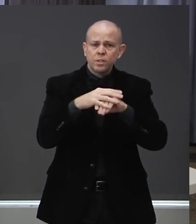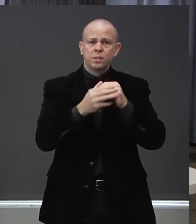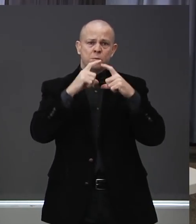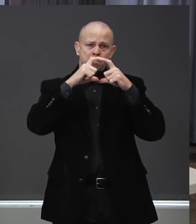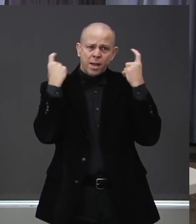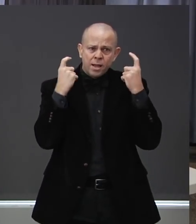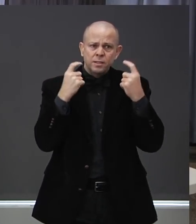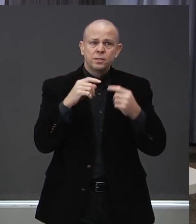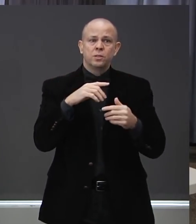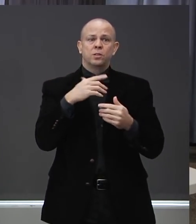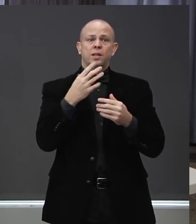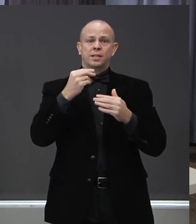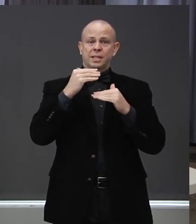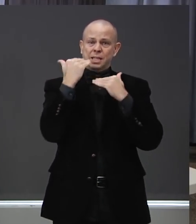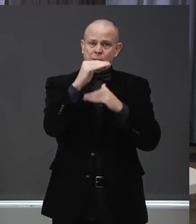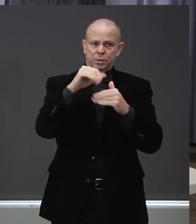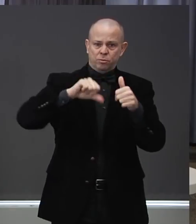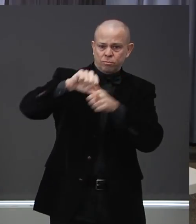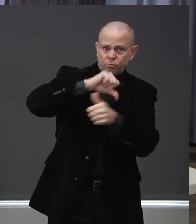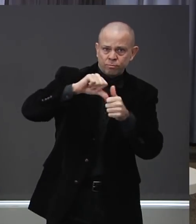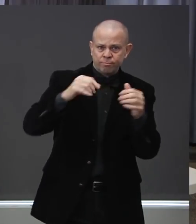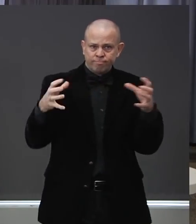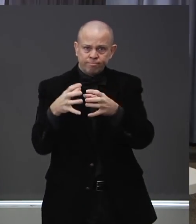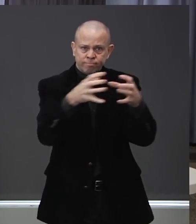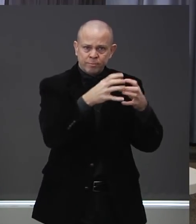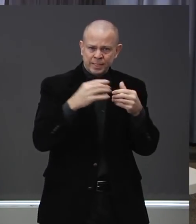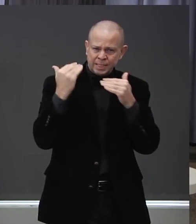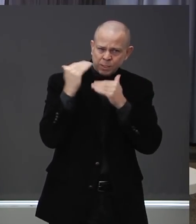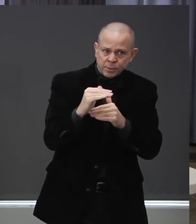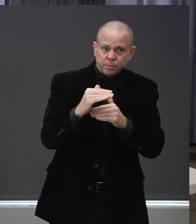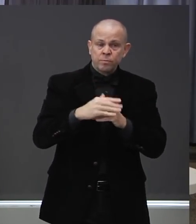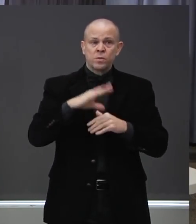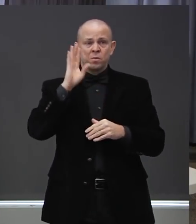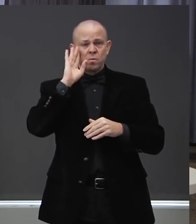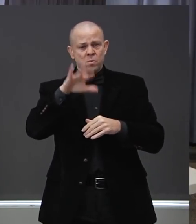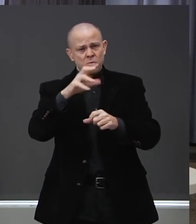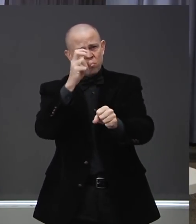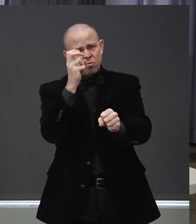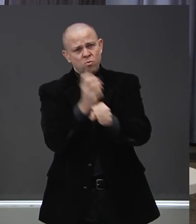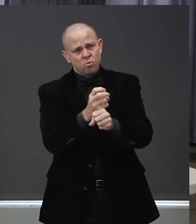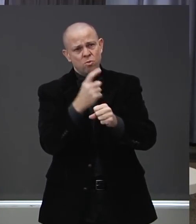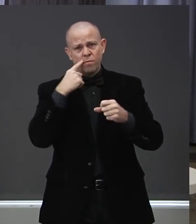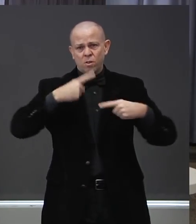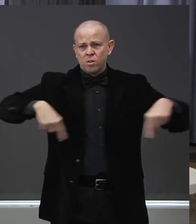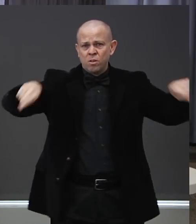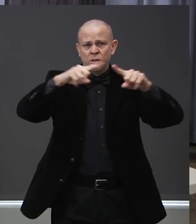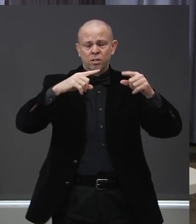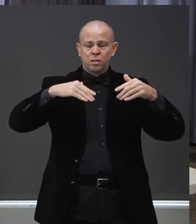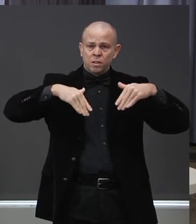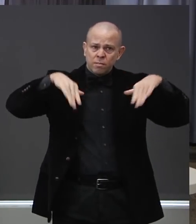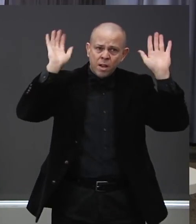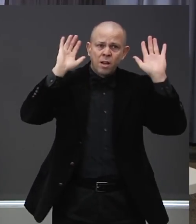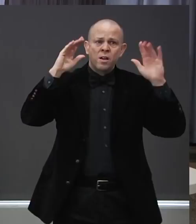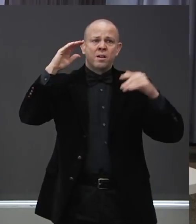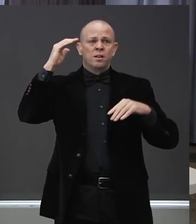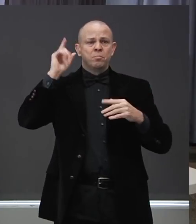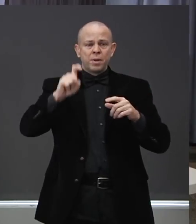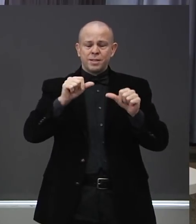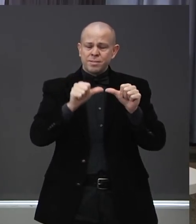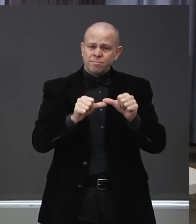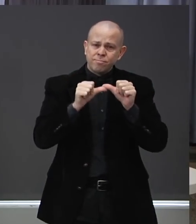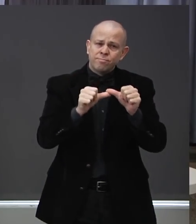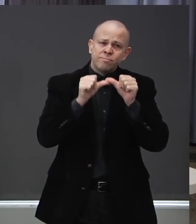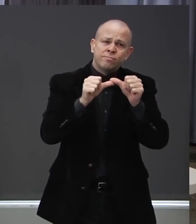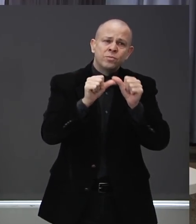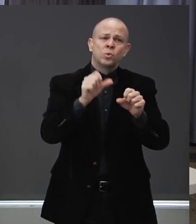social gatherings. We know this is hard. We know that everyone has made sacrifices, but we must continue this hard work to stop the